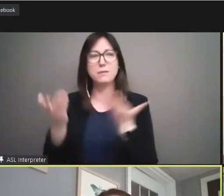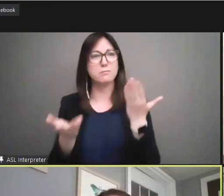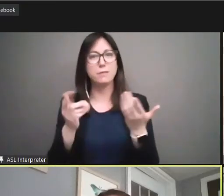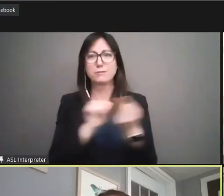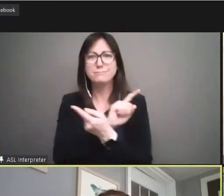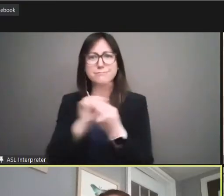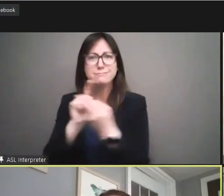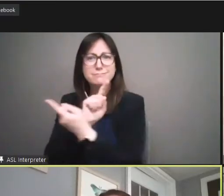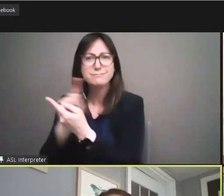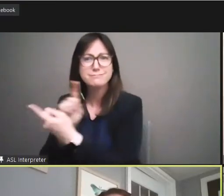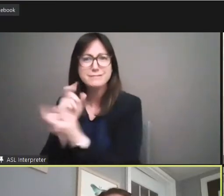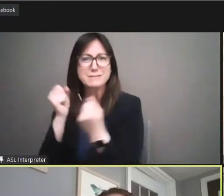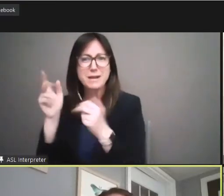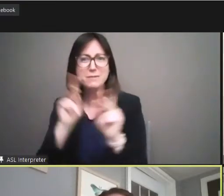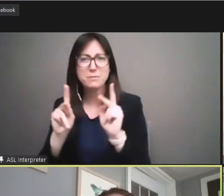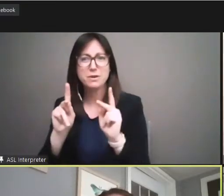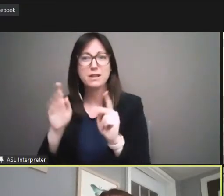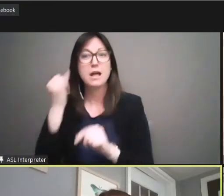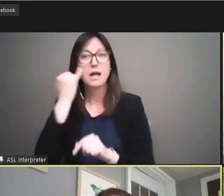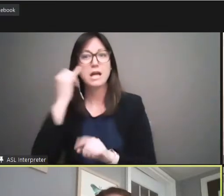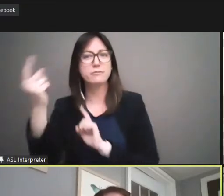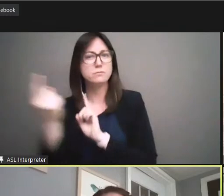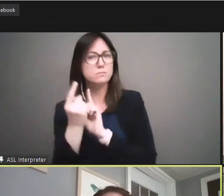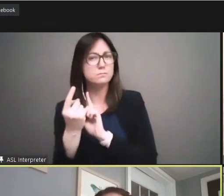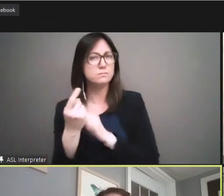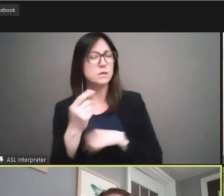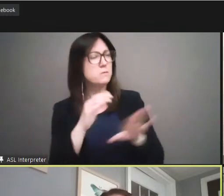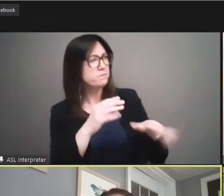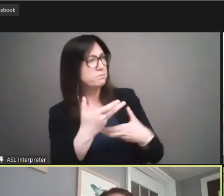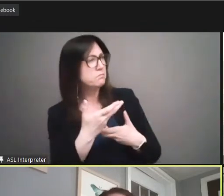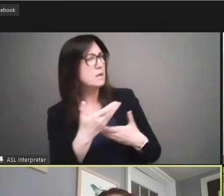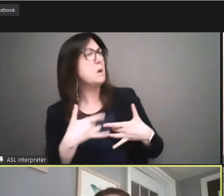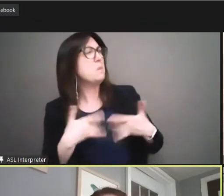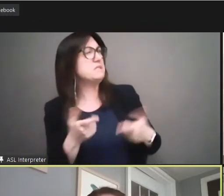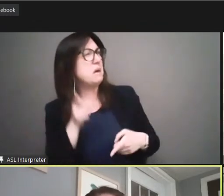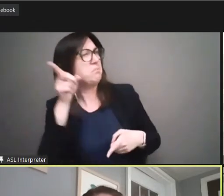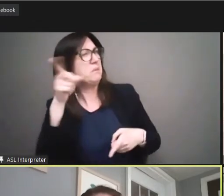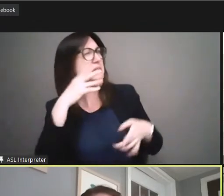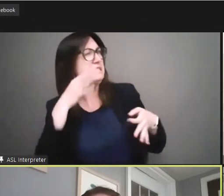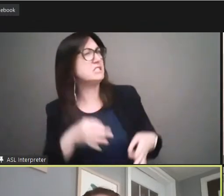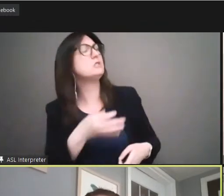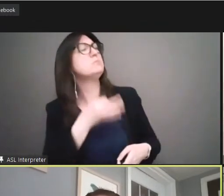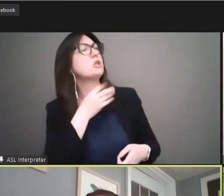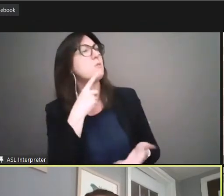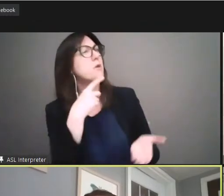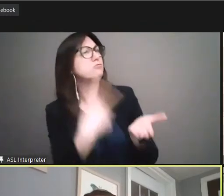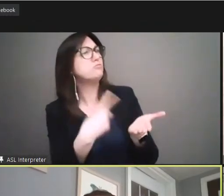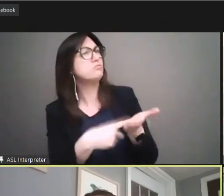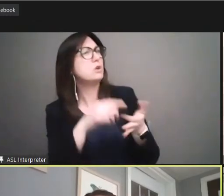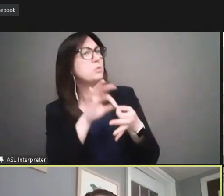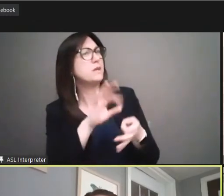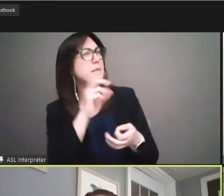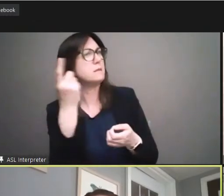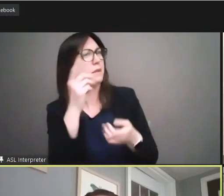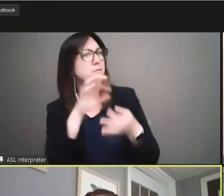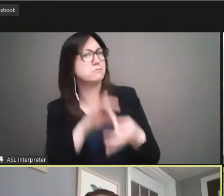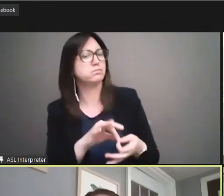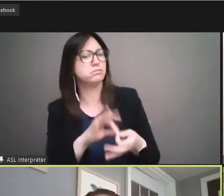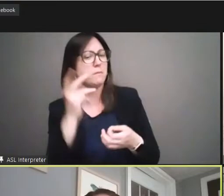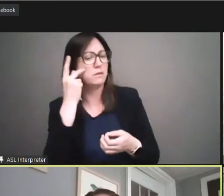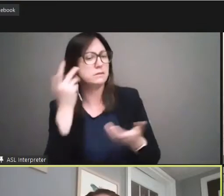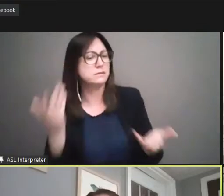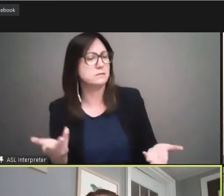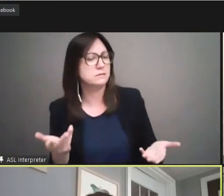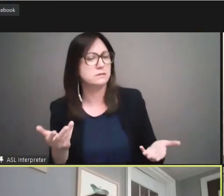and people, if they trust you, will go up and say, McDougall, what's going on here with that decision? I want to talk to you. So I